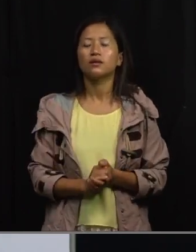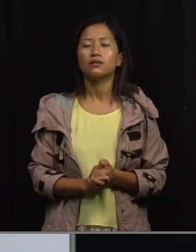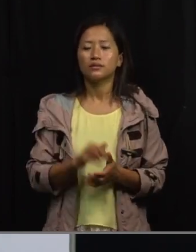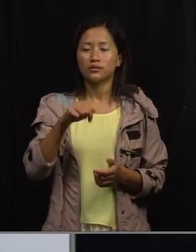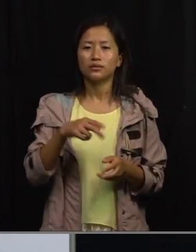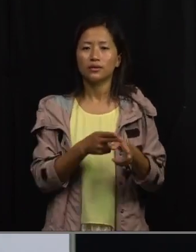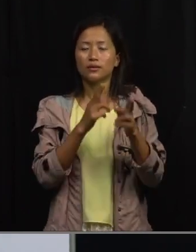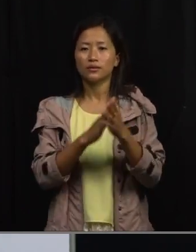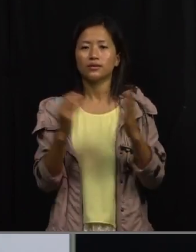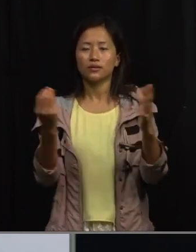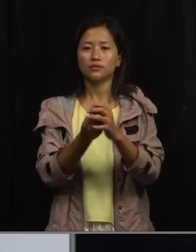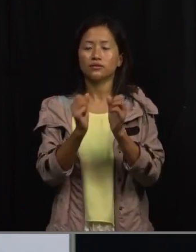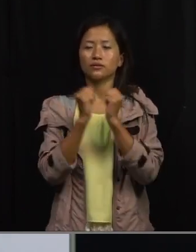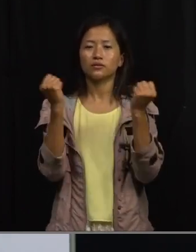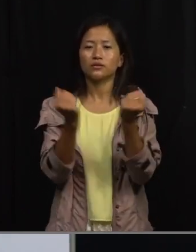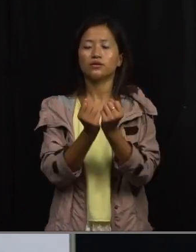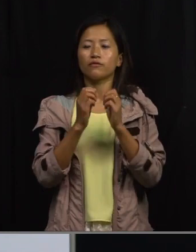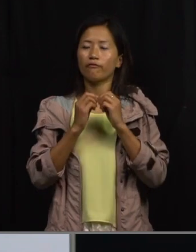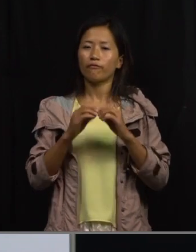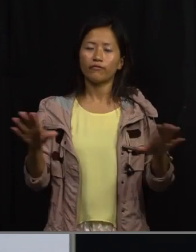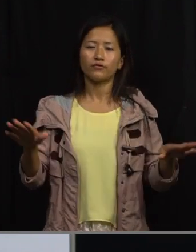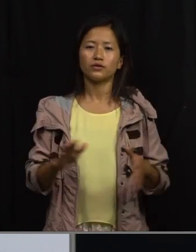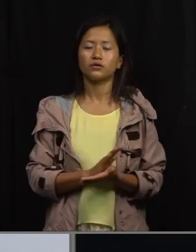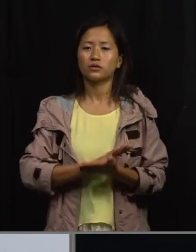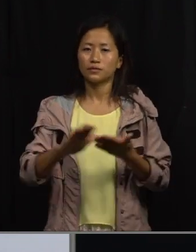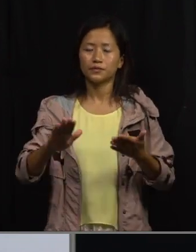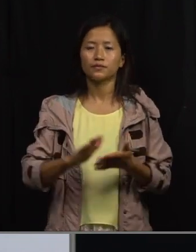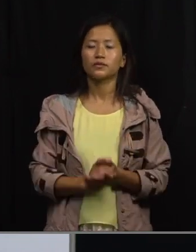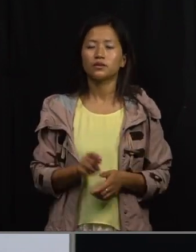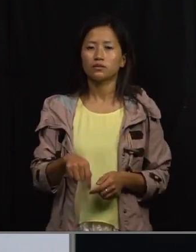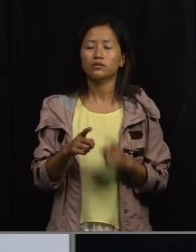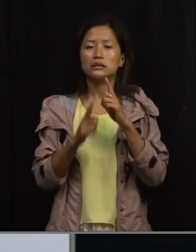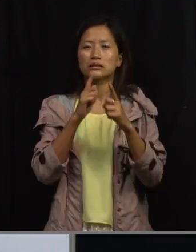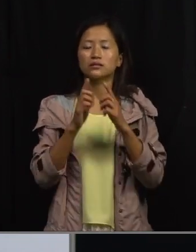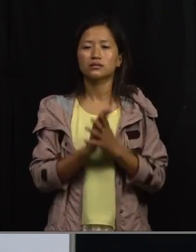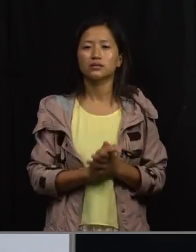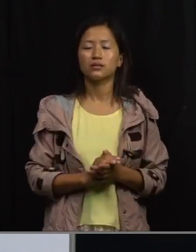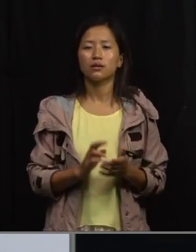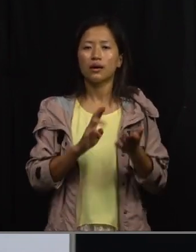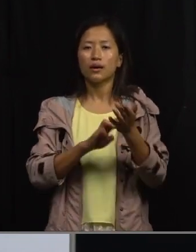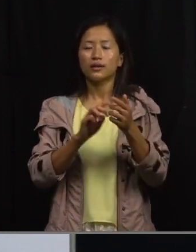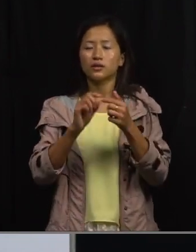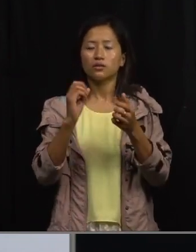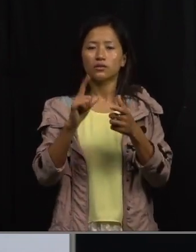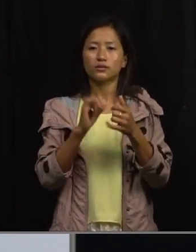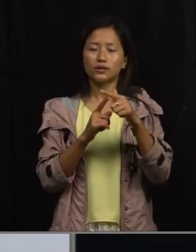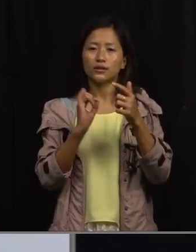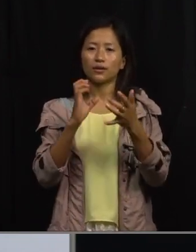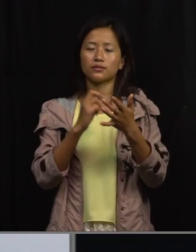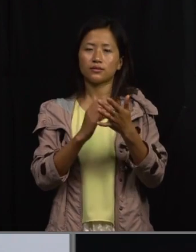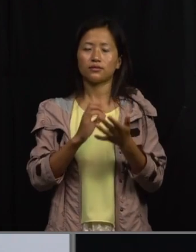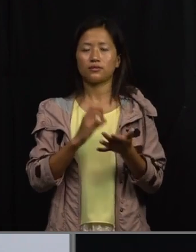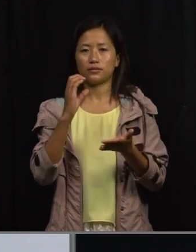this hunting-gathering society will vanish. And now we will discuss about the Neolithic period.